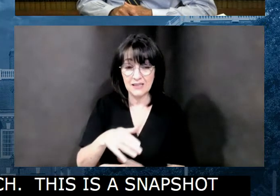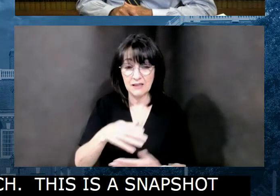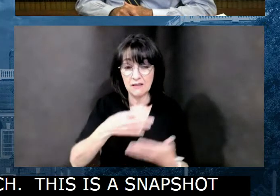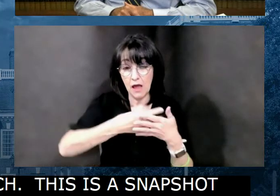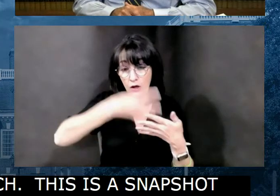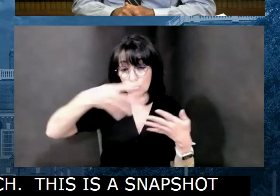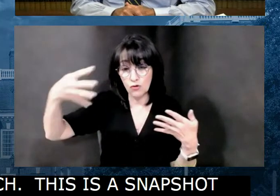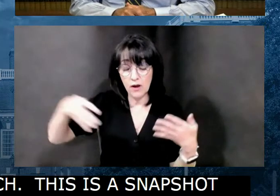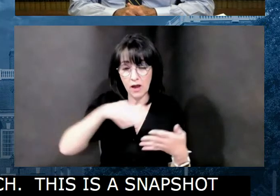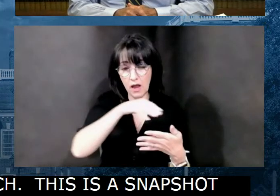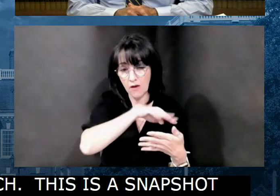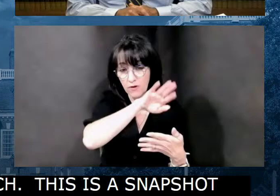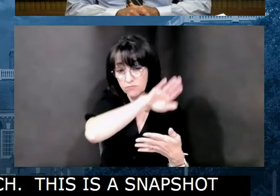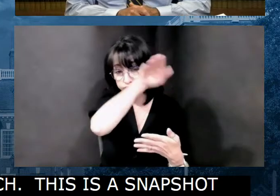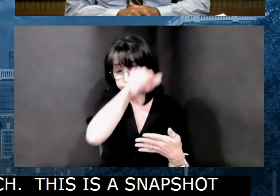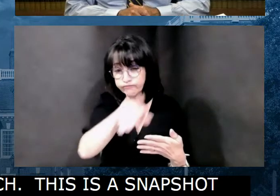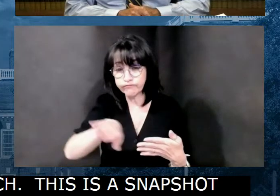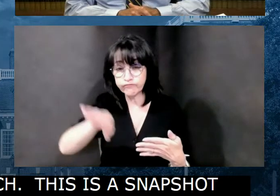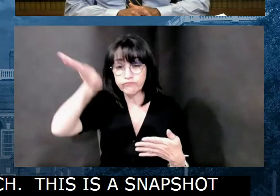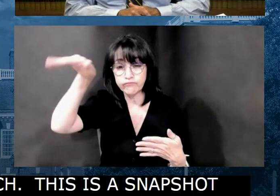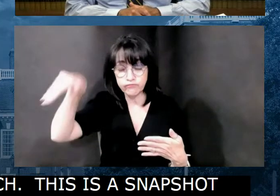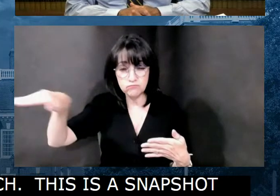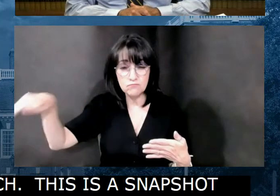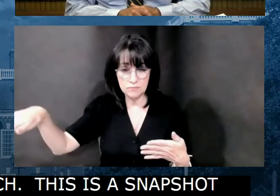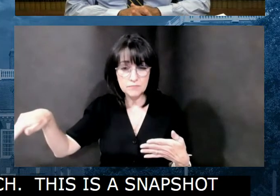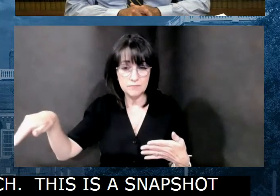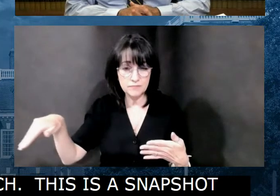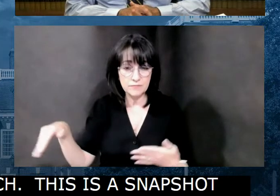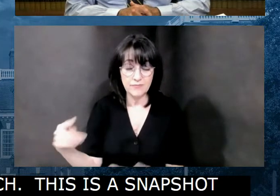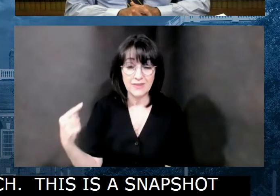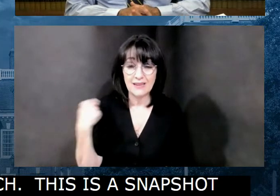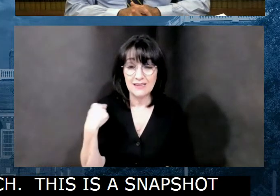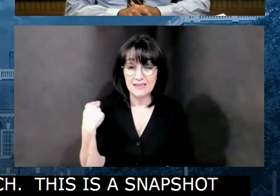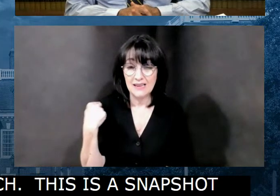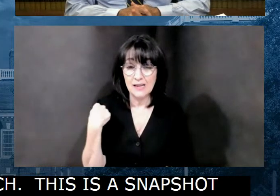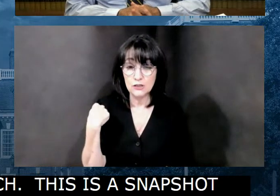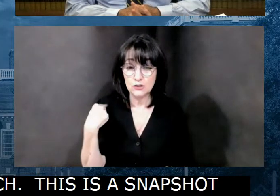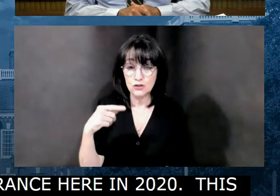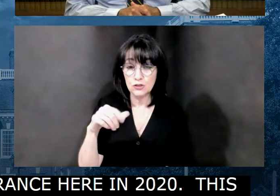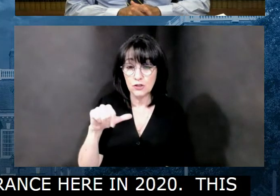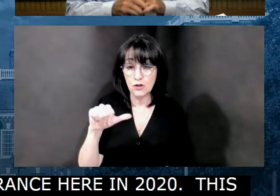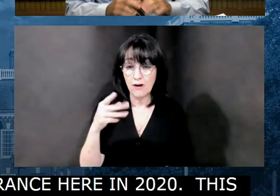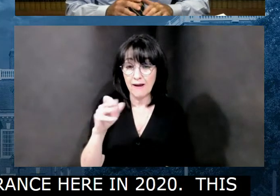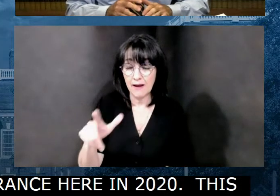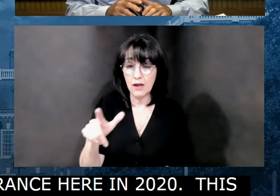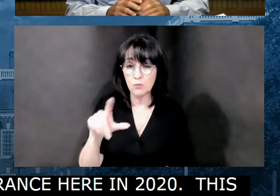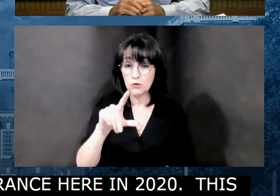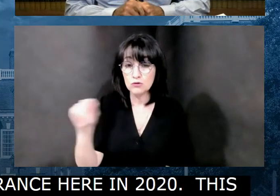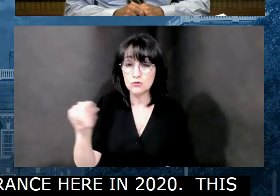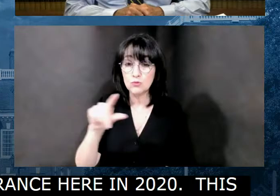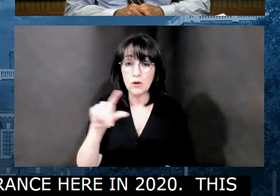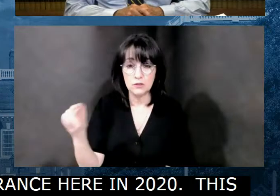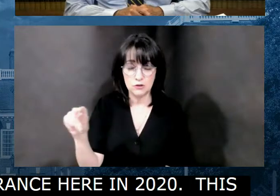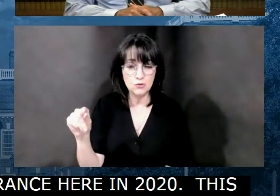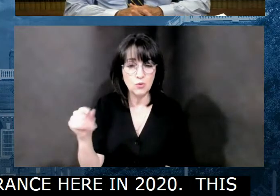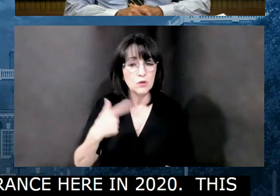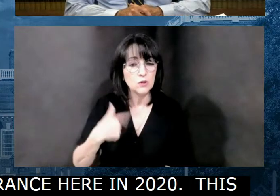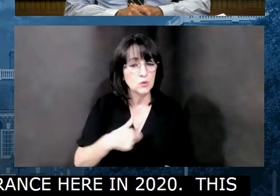back in late April, early May of 2020, as we started to shut down